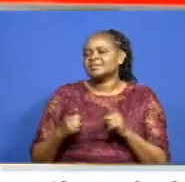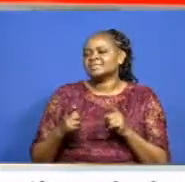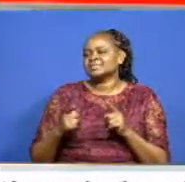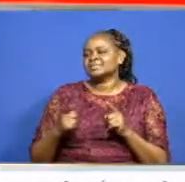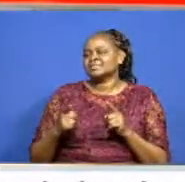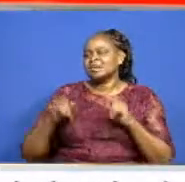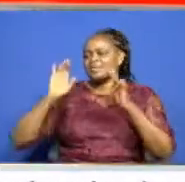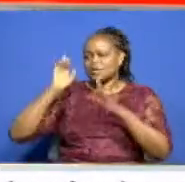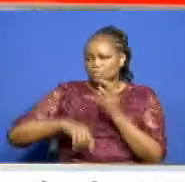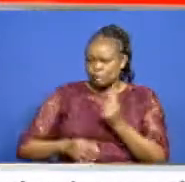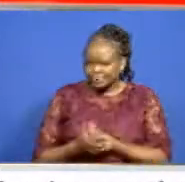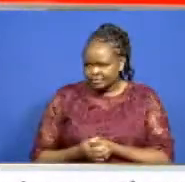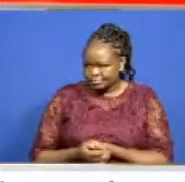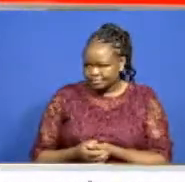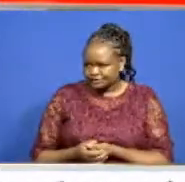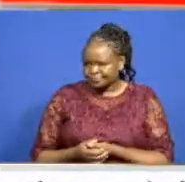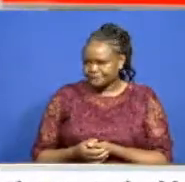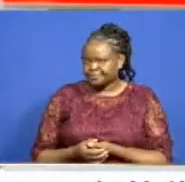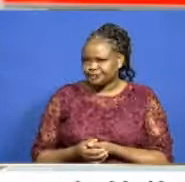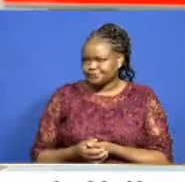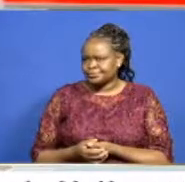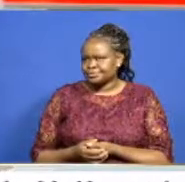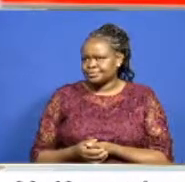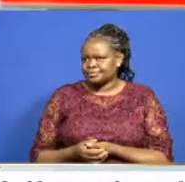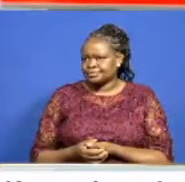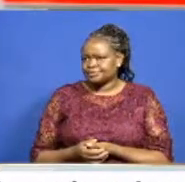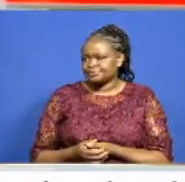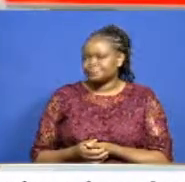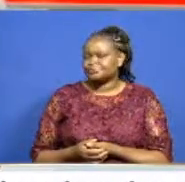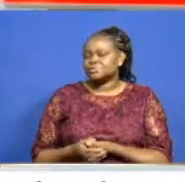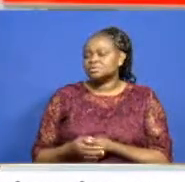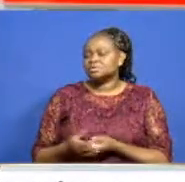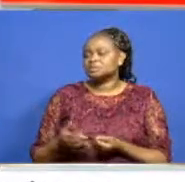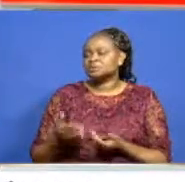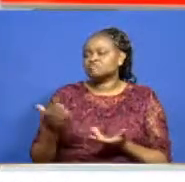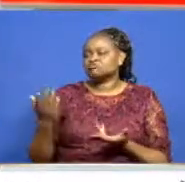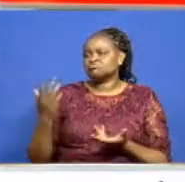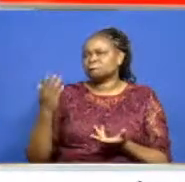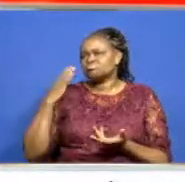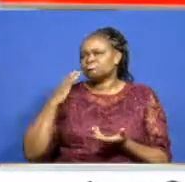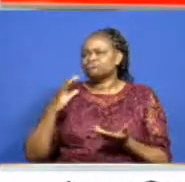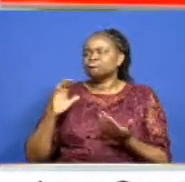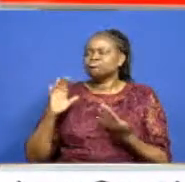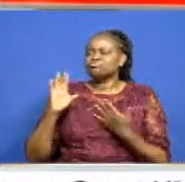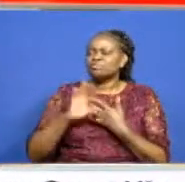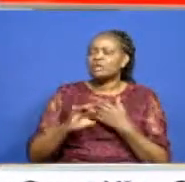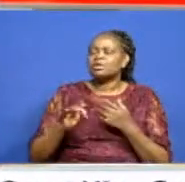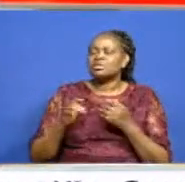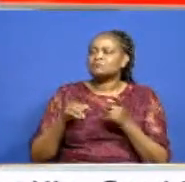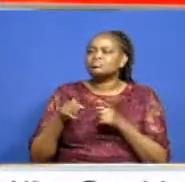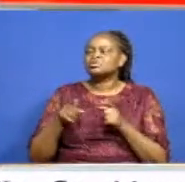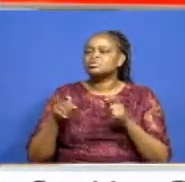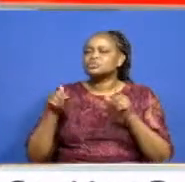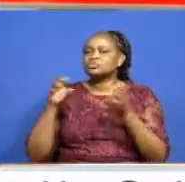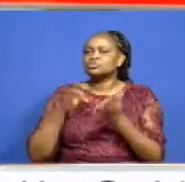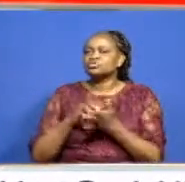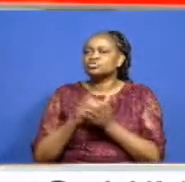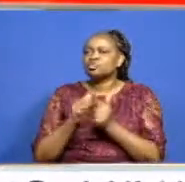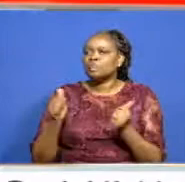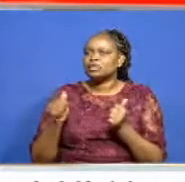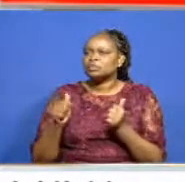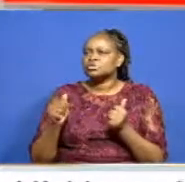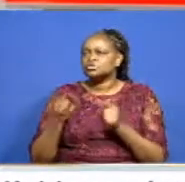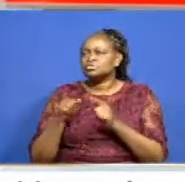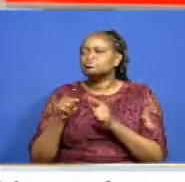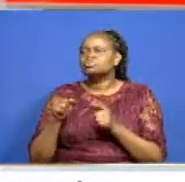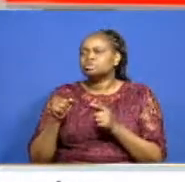important, according to World Health Organization, and especially those countries which are managing the system, the situation, is that you need a